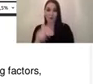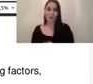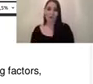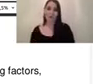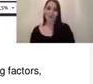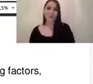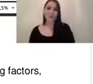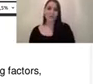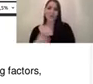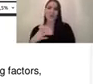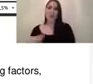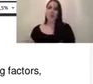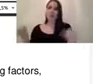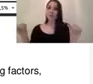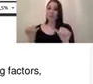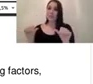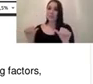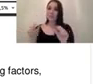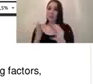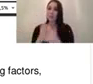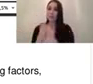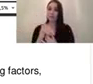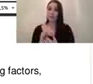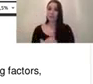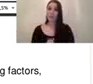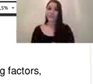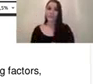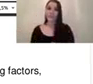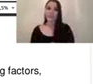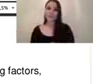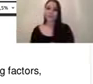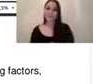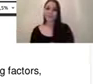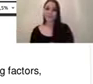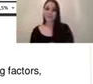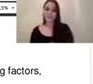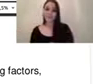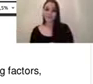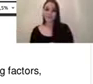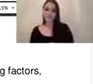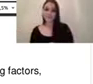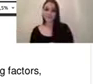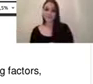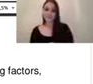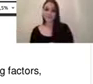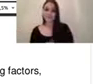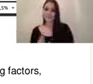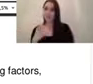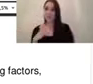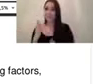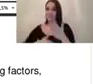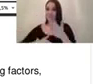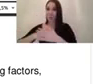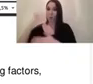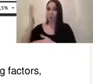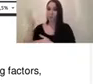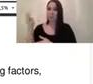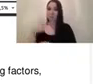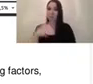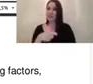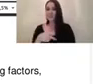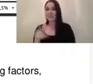it. It's not my intention to give a whole speech about the physics